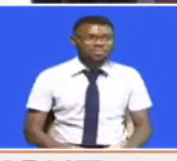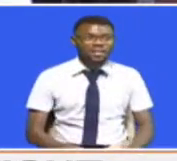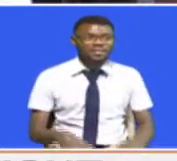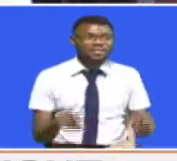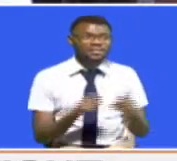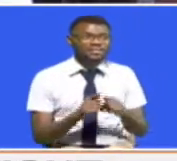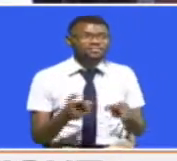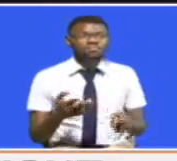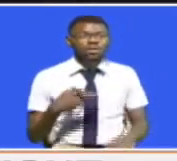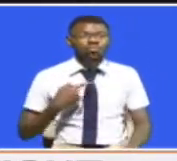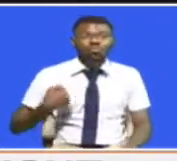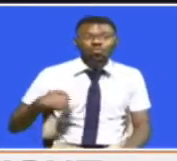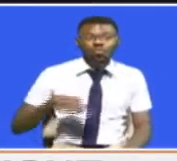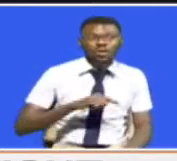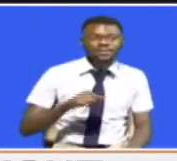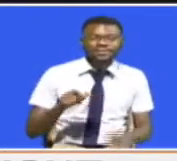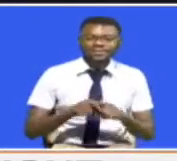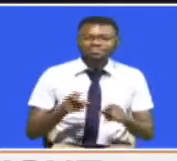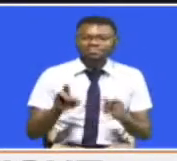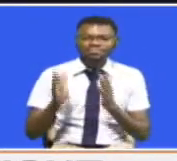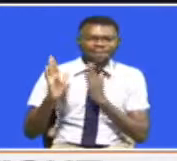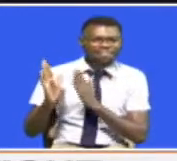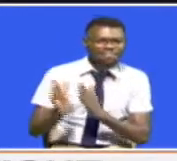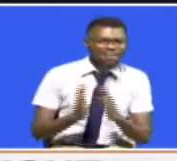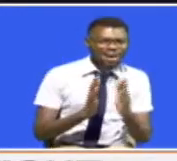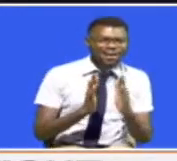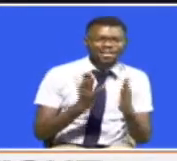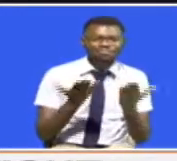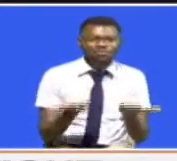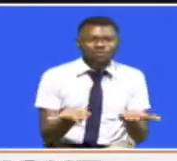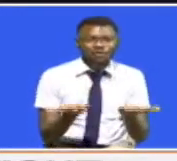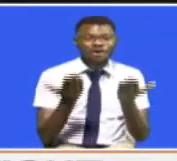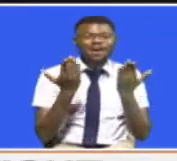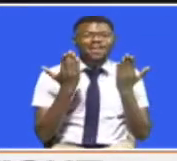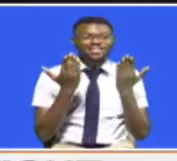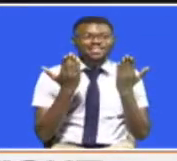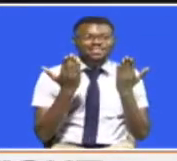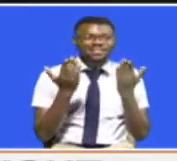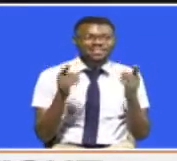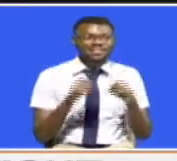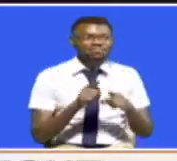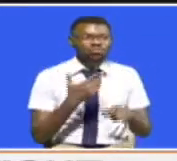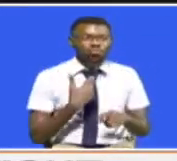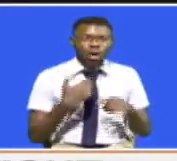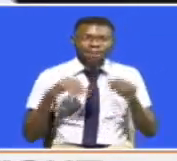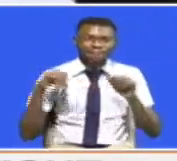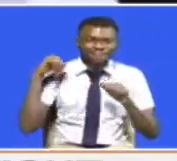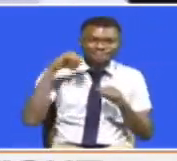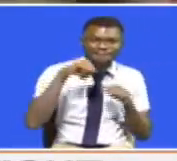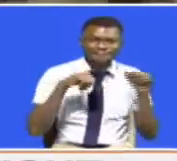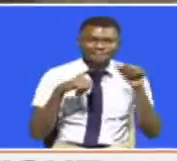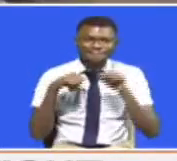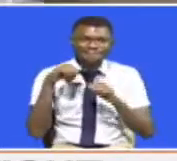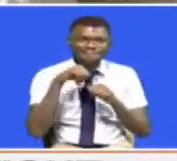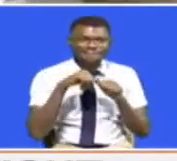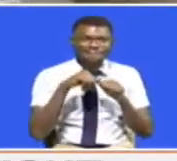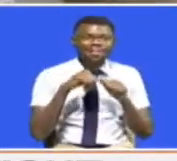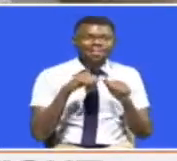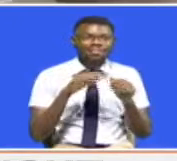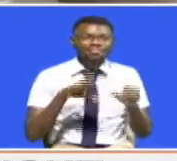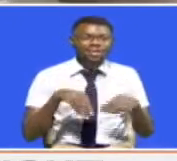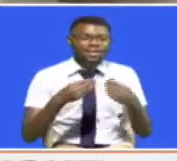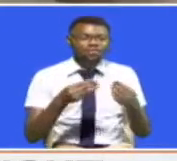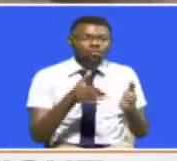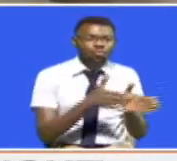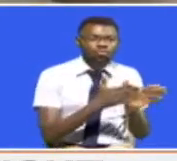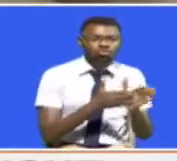Communications intend to organize, to promote, and to also produce boxing matches that will create opportunities